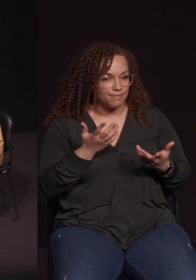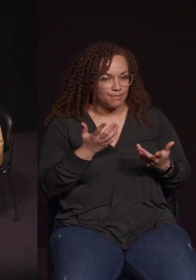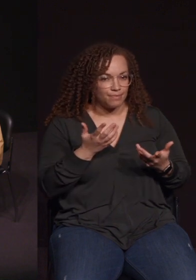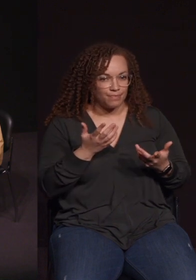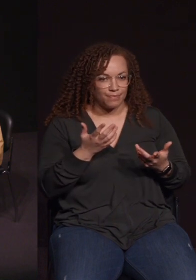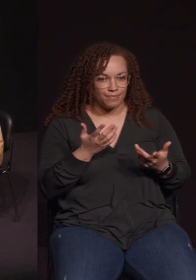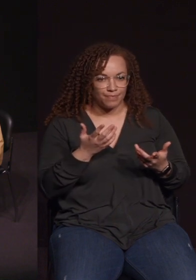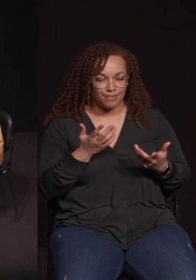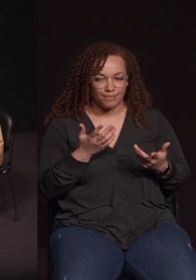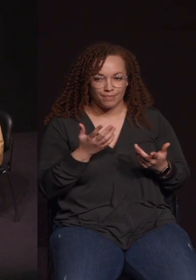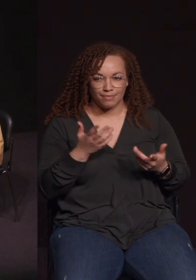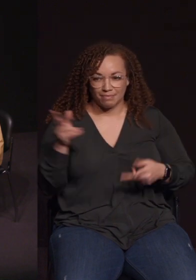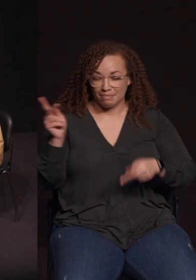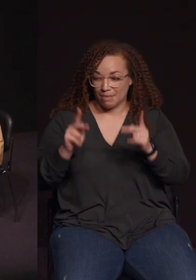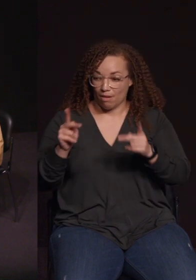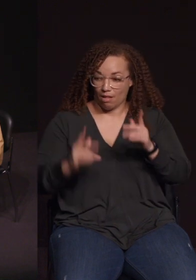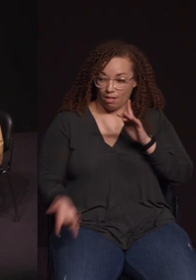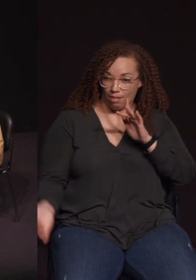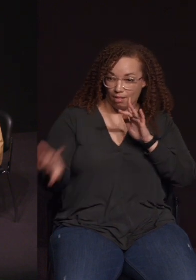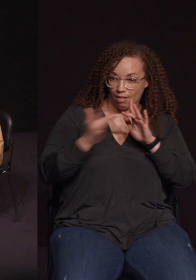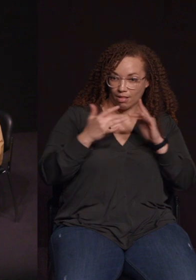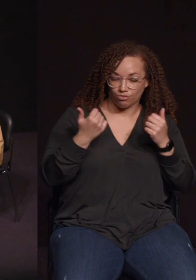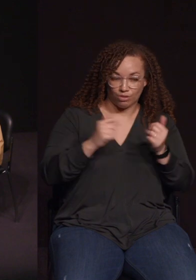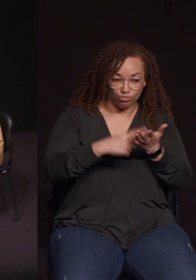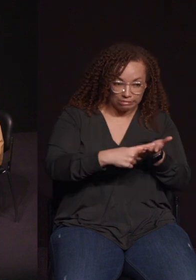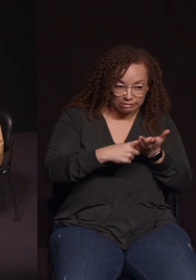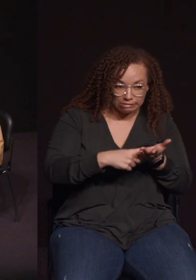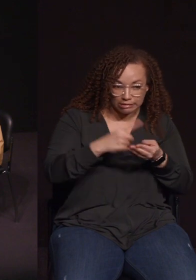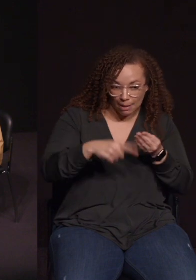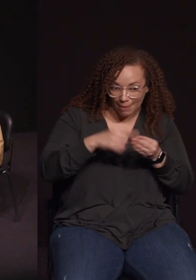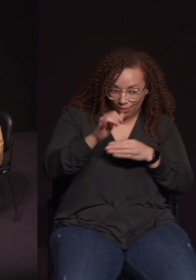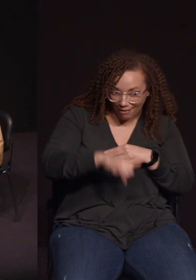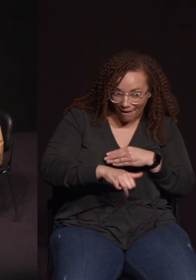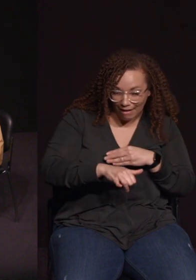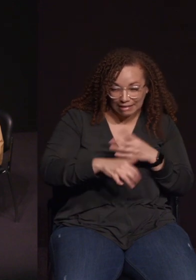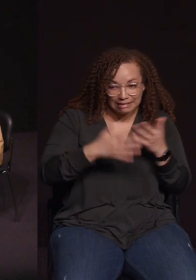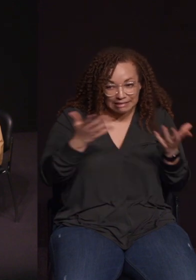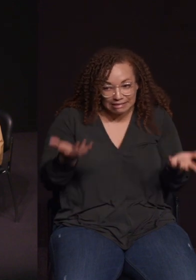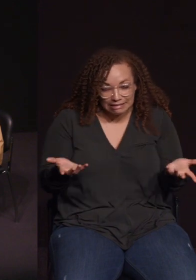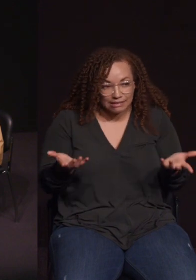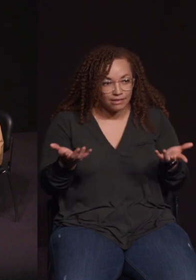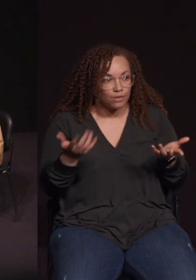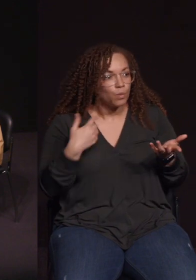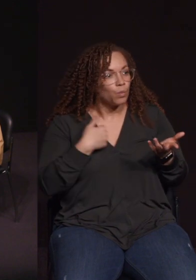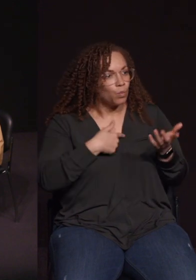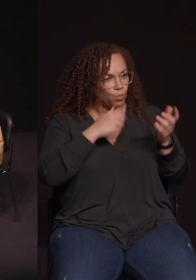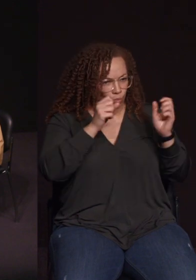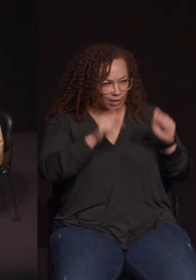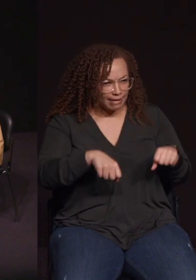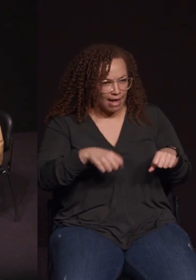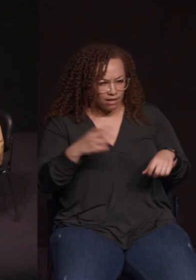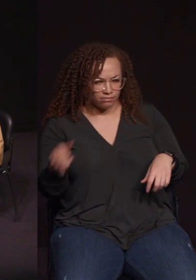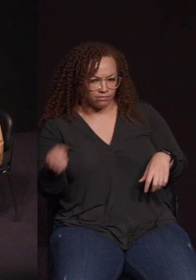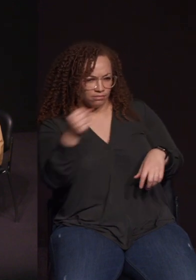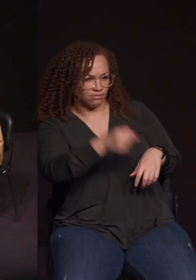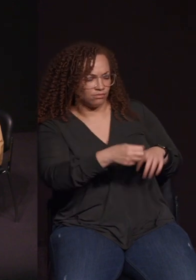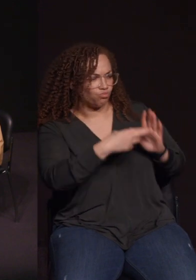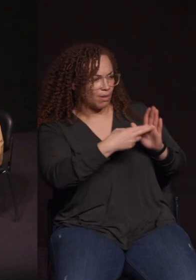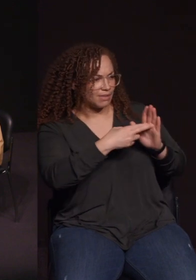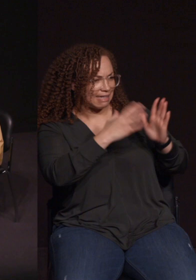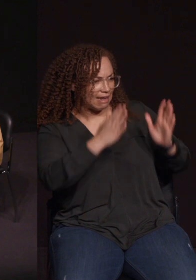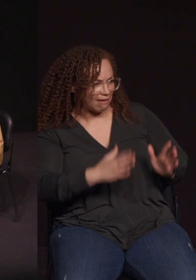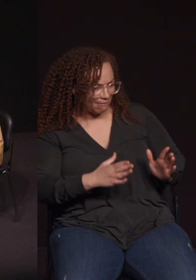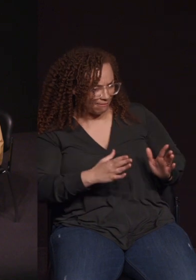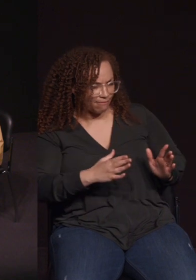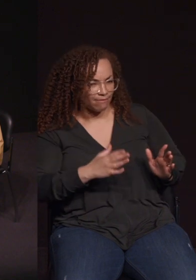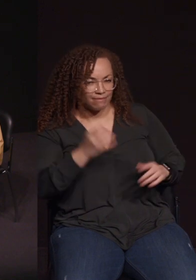to even try to have a conversation about those things, you know what I'm saying? Because we can send a representation person down there if we can't make it,